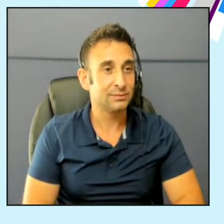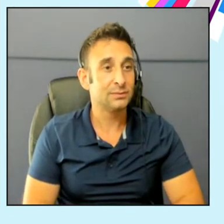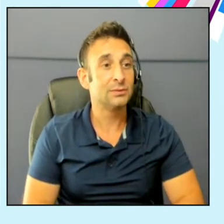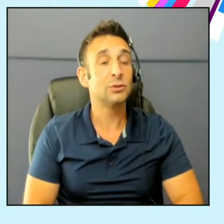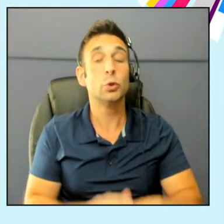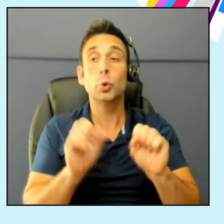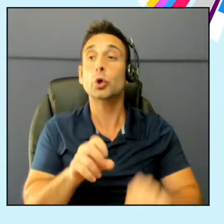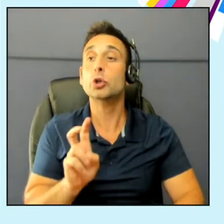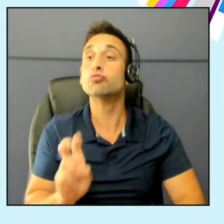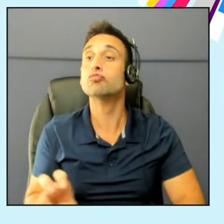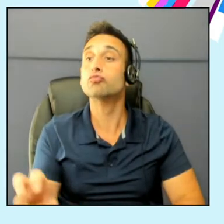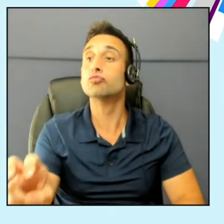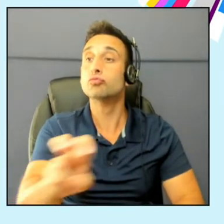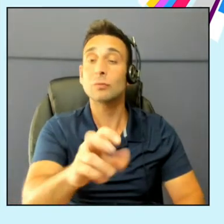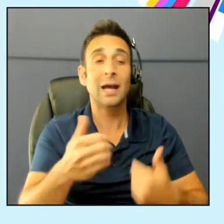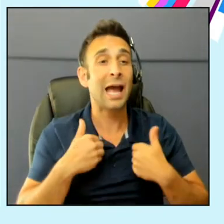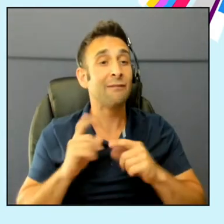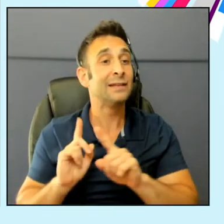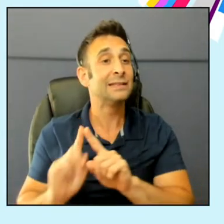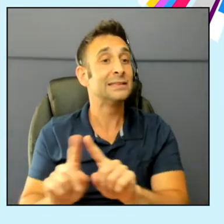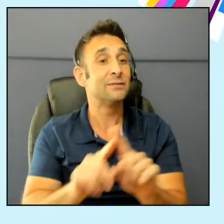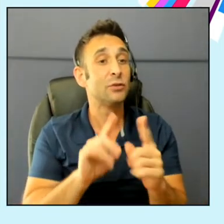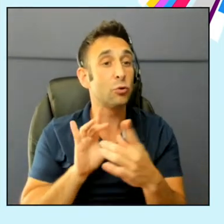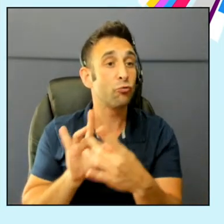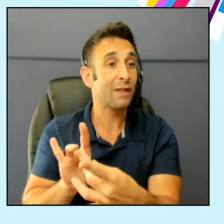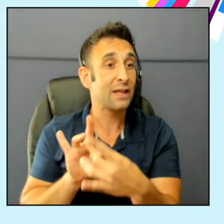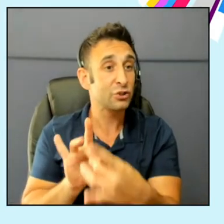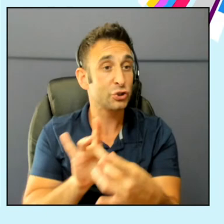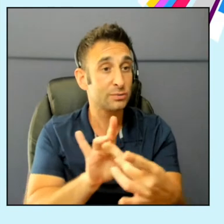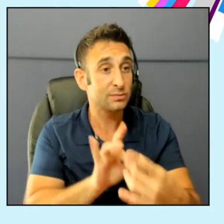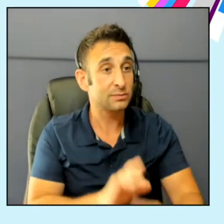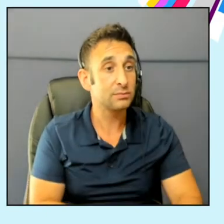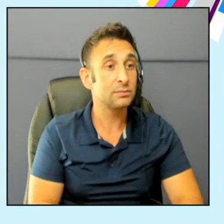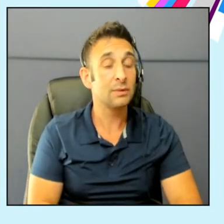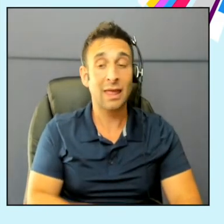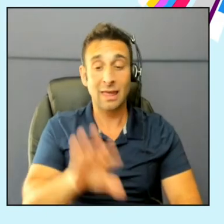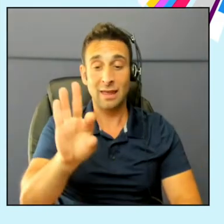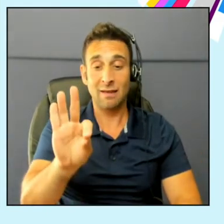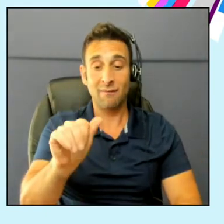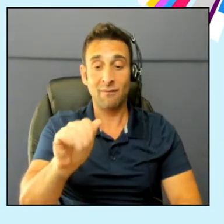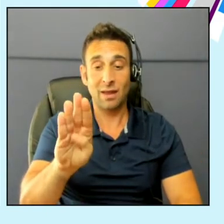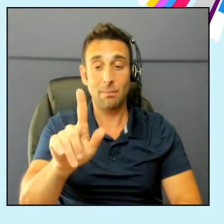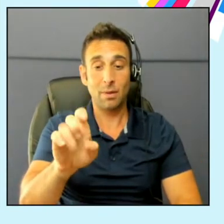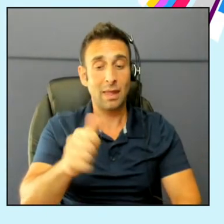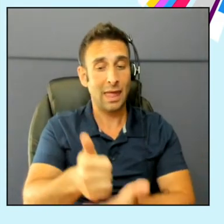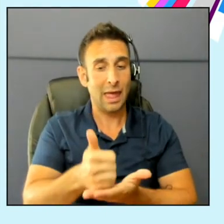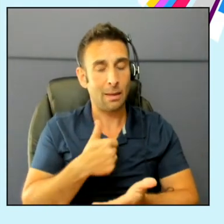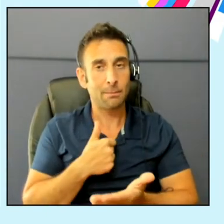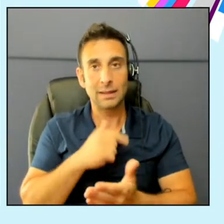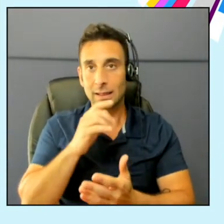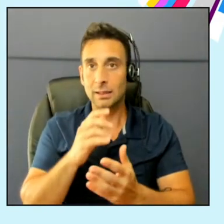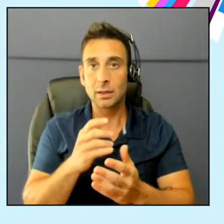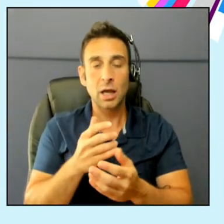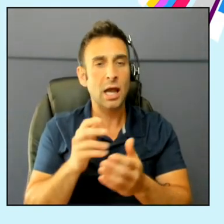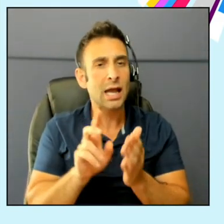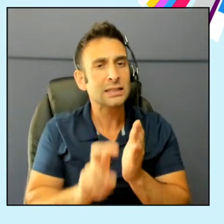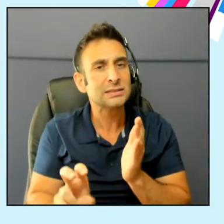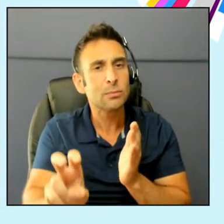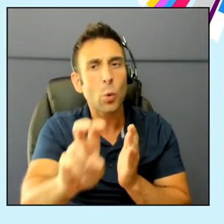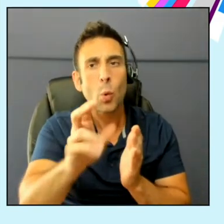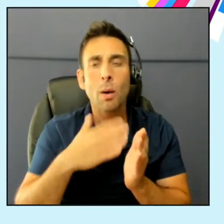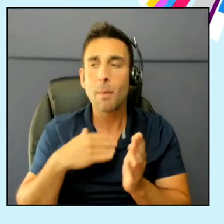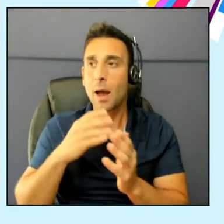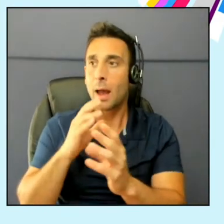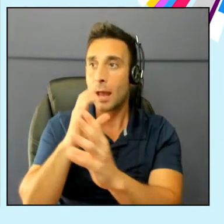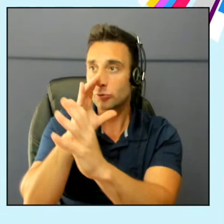have multiple different relationships. And Fable let me explore my attraction to multiple genders in a safe space at my own pace. And